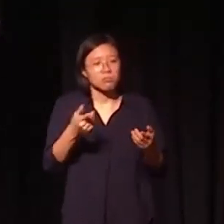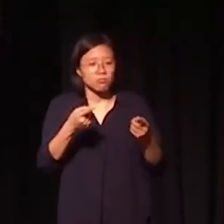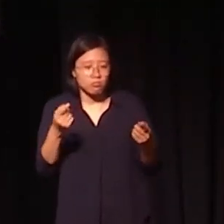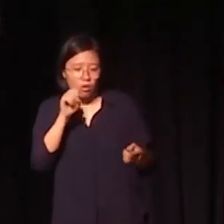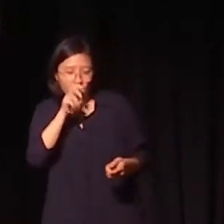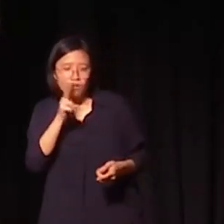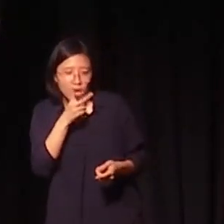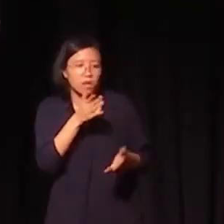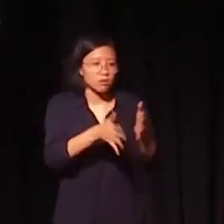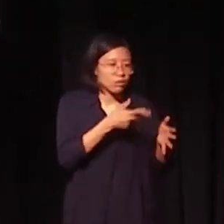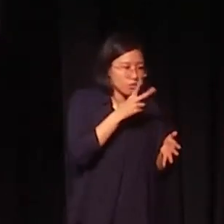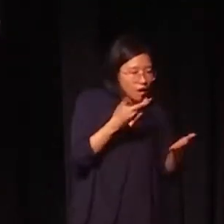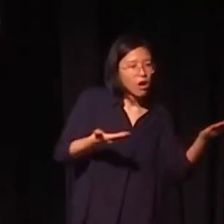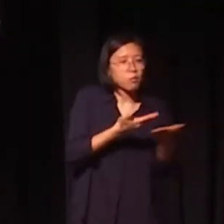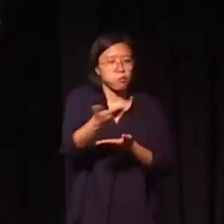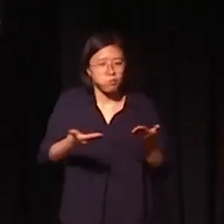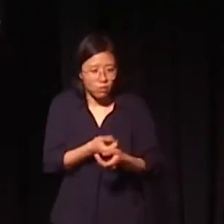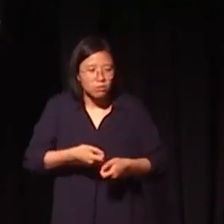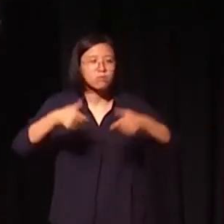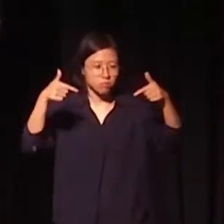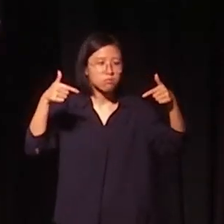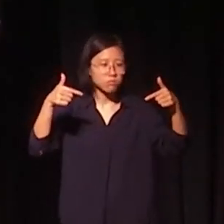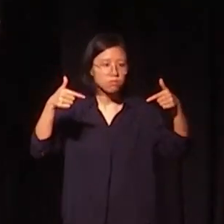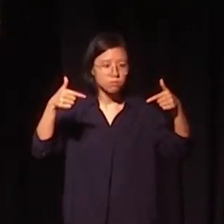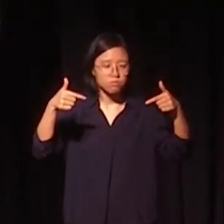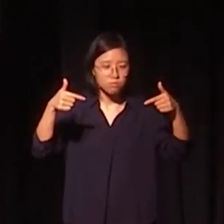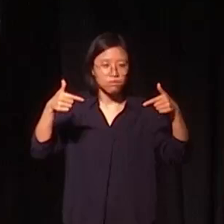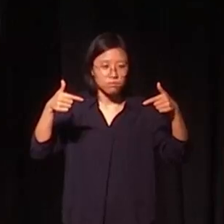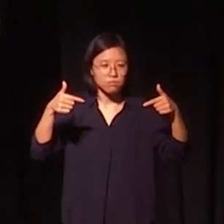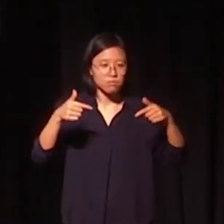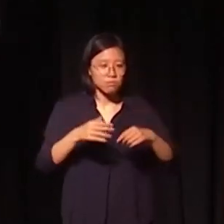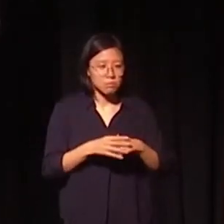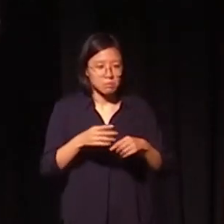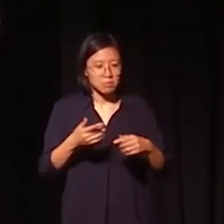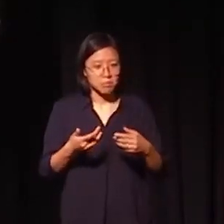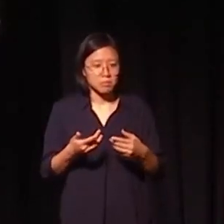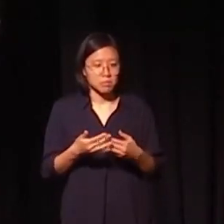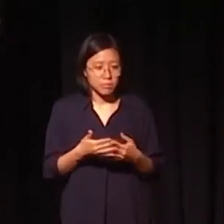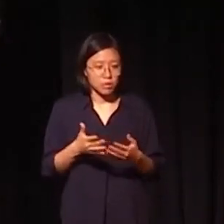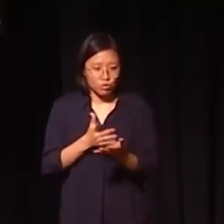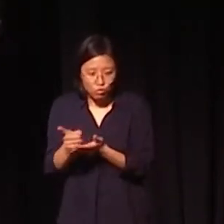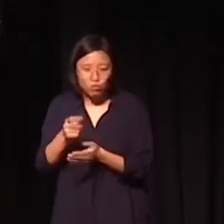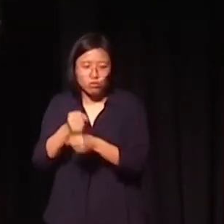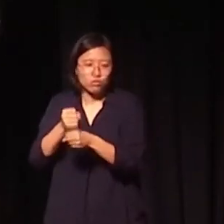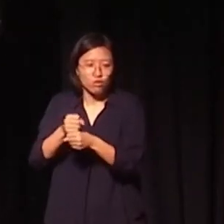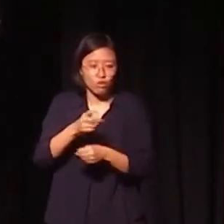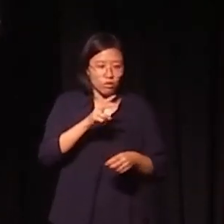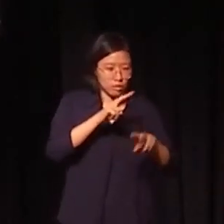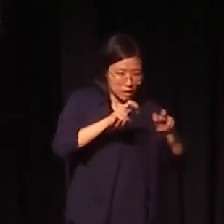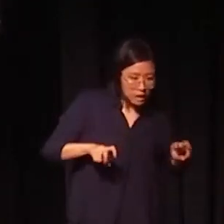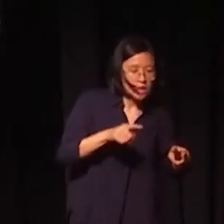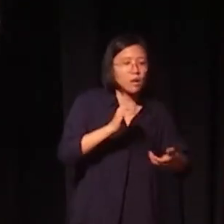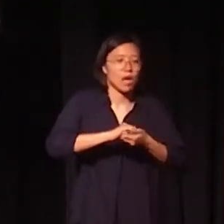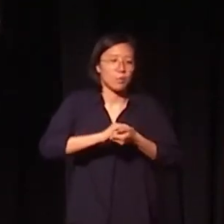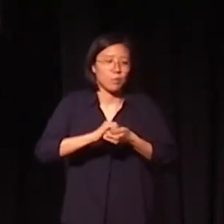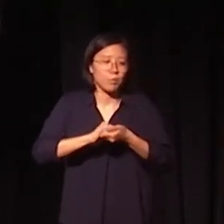dialogue now within the translation interpreting profession and research and field. But I think that we still have a long way to go. I